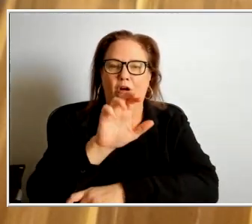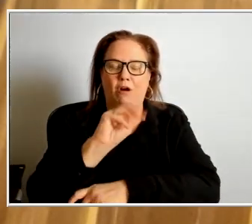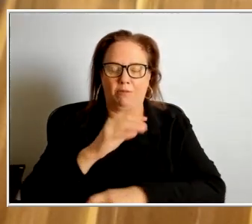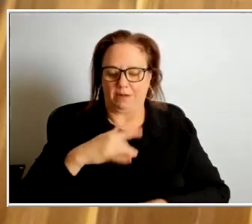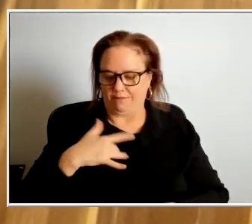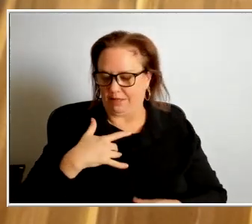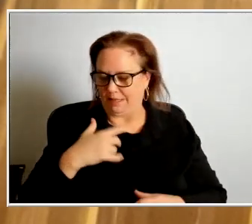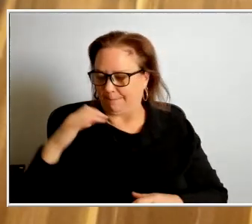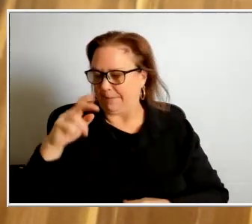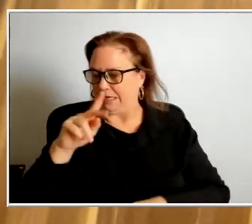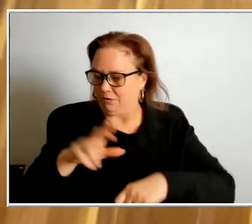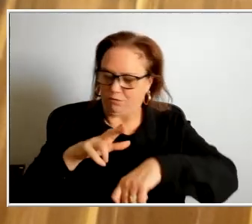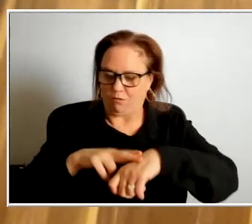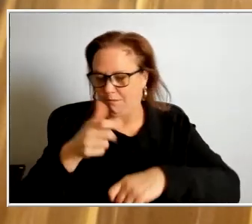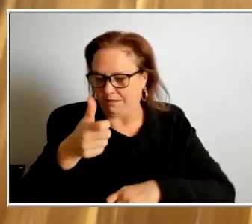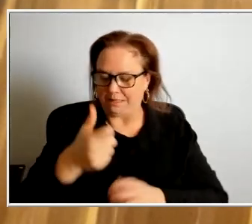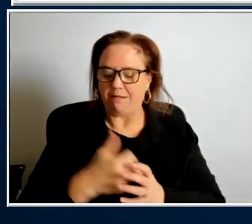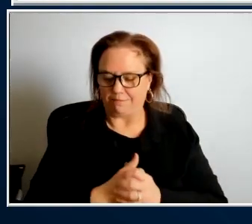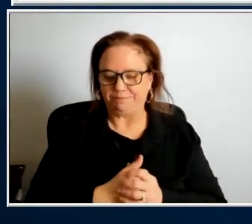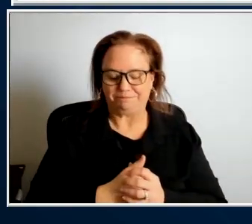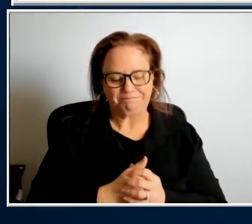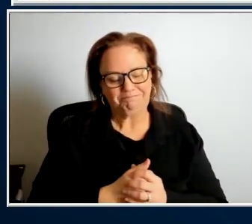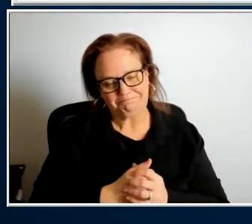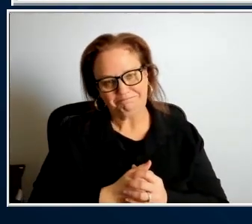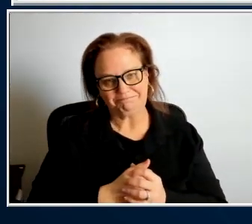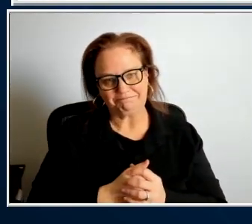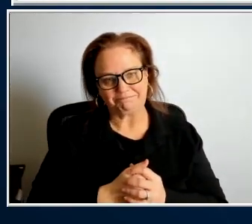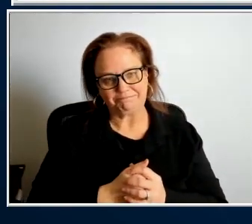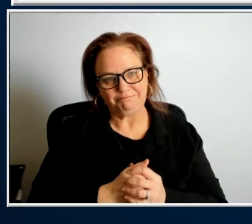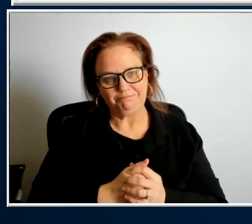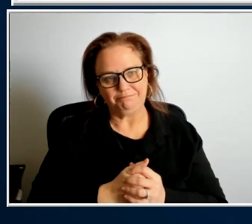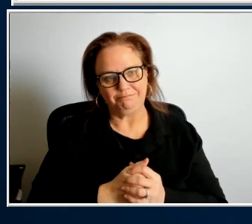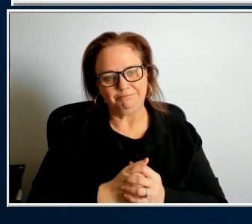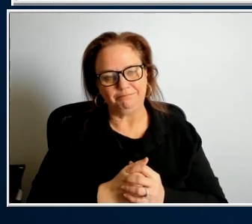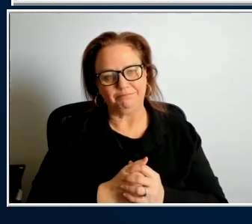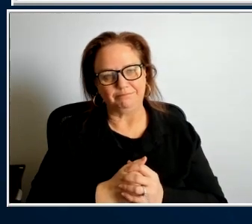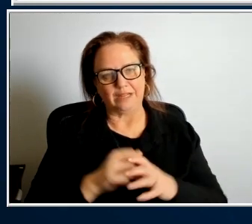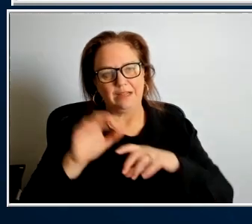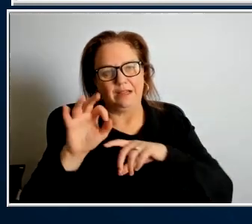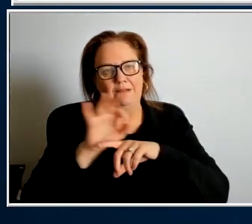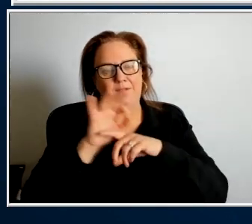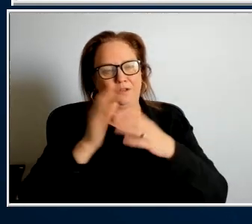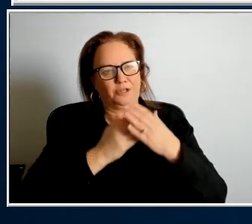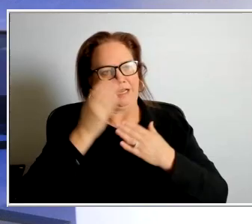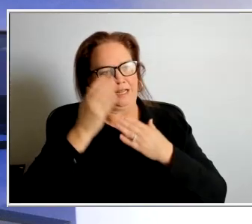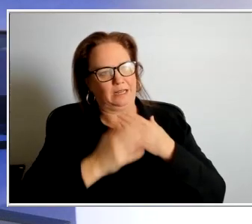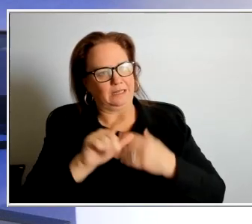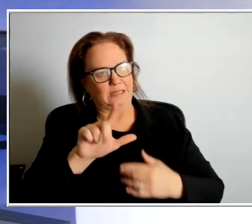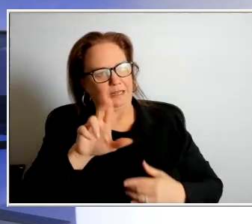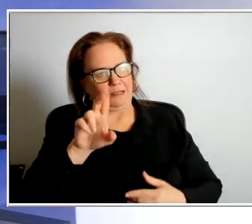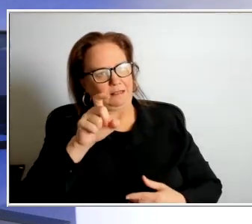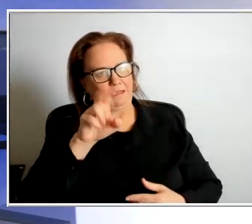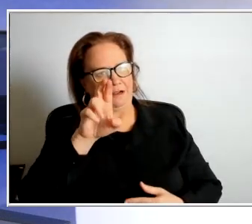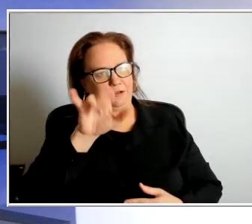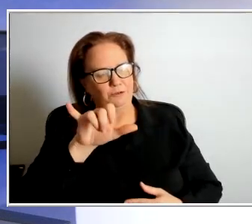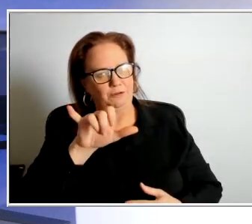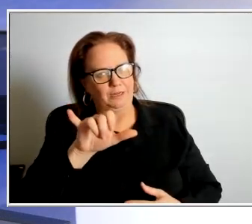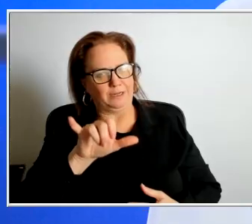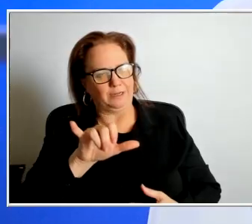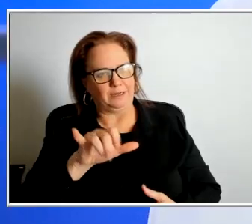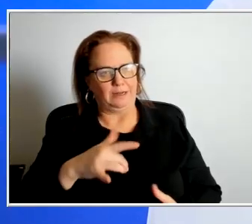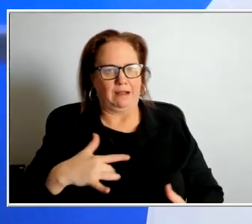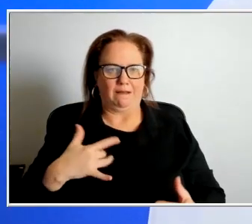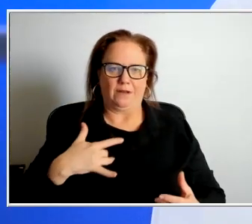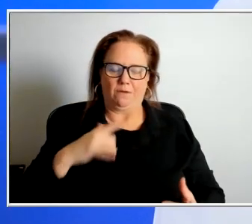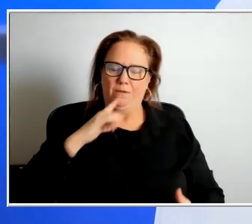to their normal self. Is a functioning hand a luxury in your eyes? Yeah, this is something I feel very strongly